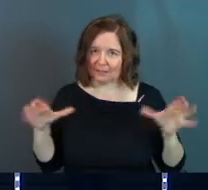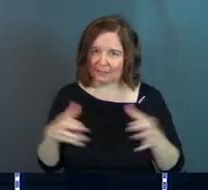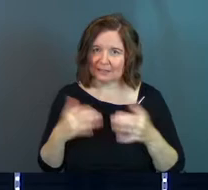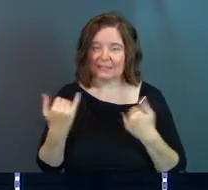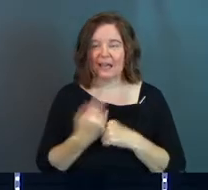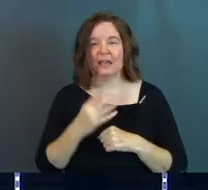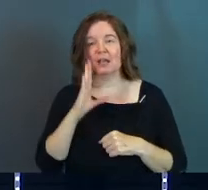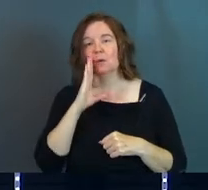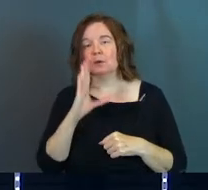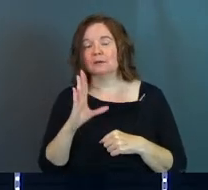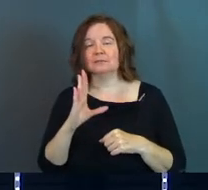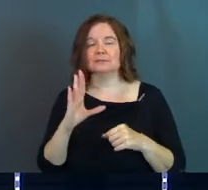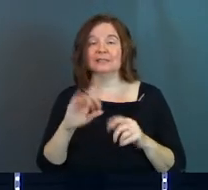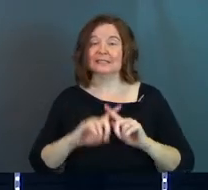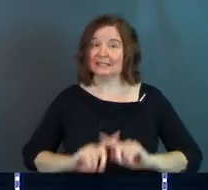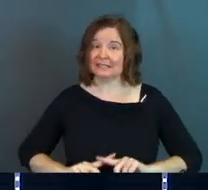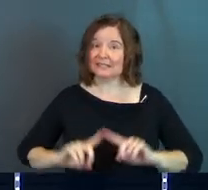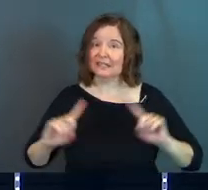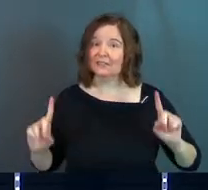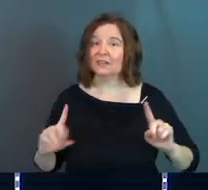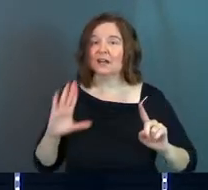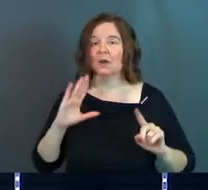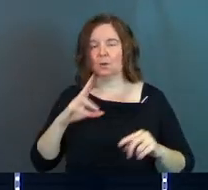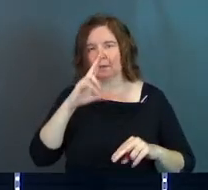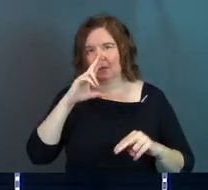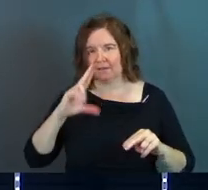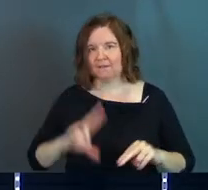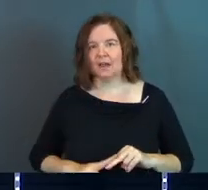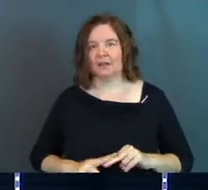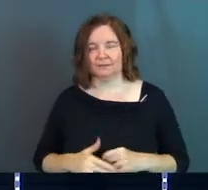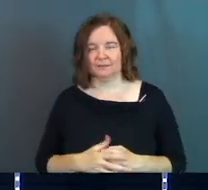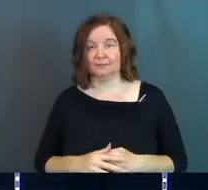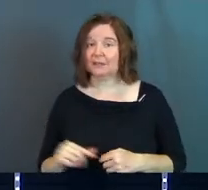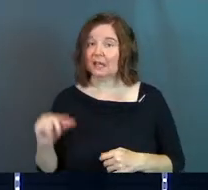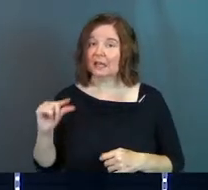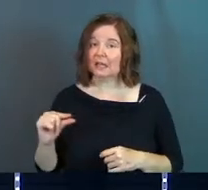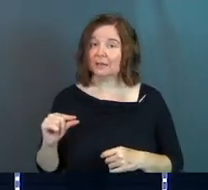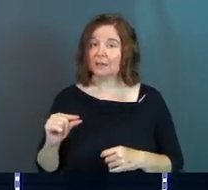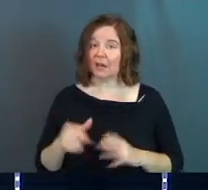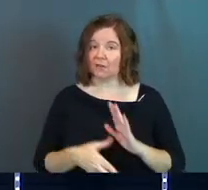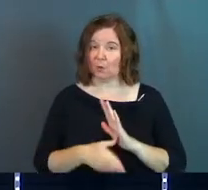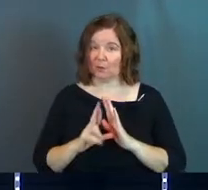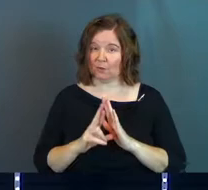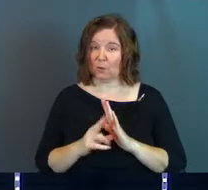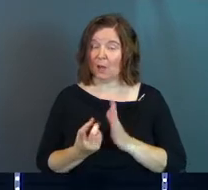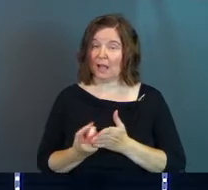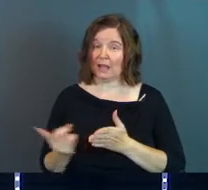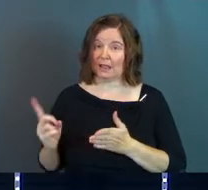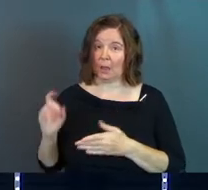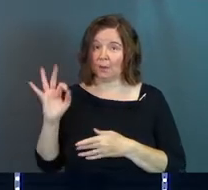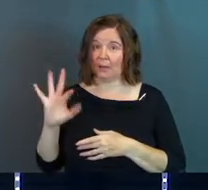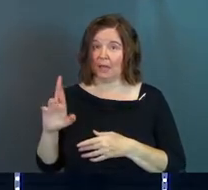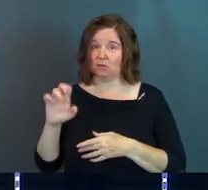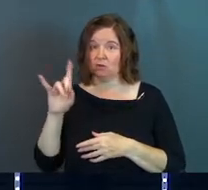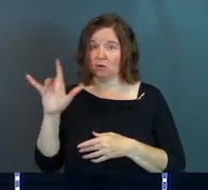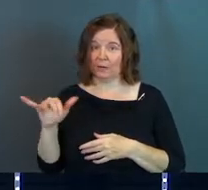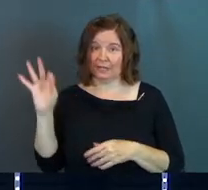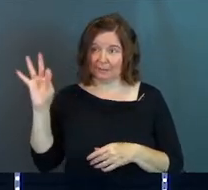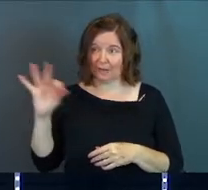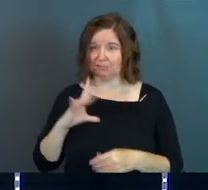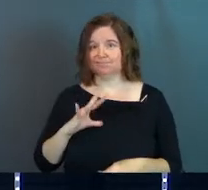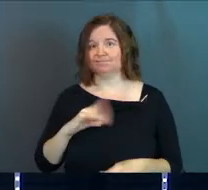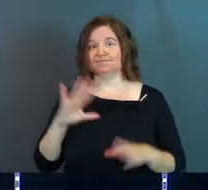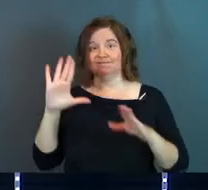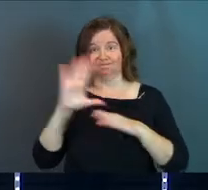today. It's going to be different, and it's going to be fun. Just a little bit of a review. Last week, Pastor Ricky preached. So was that